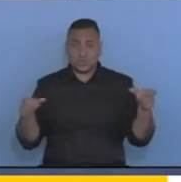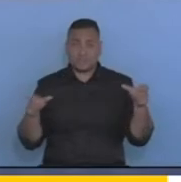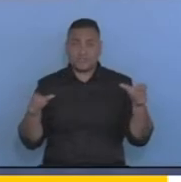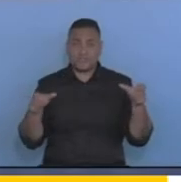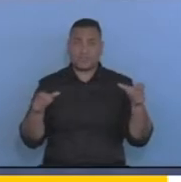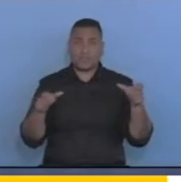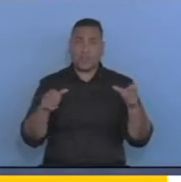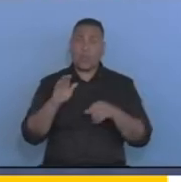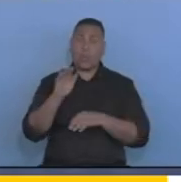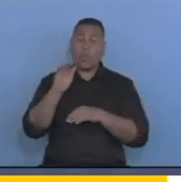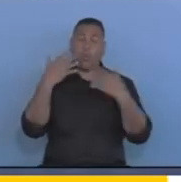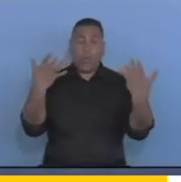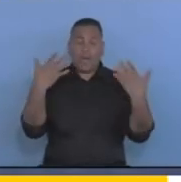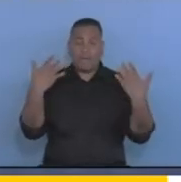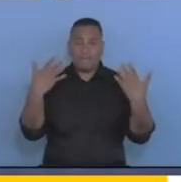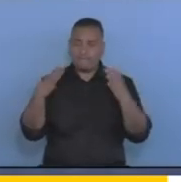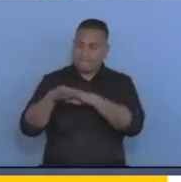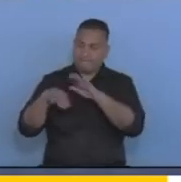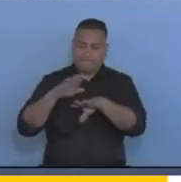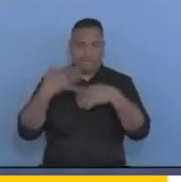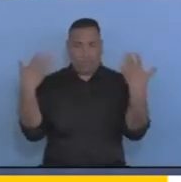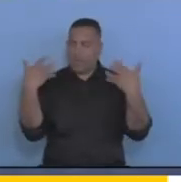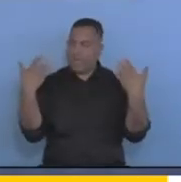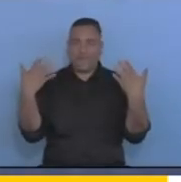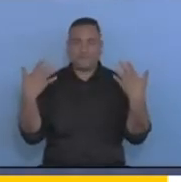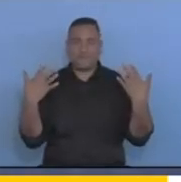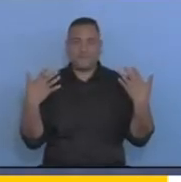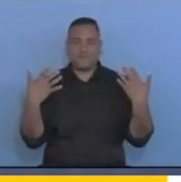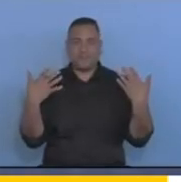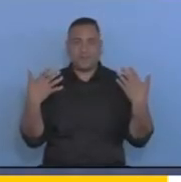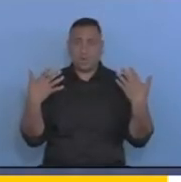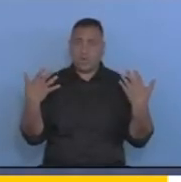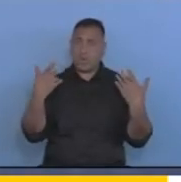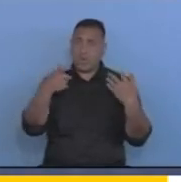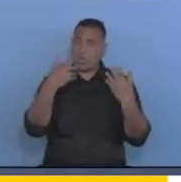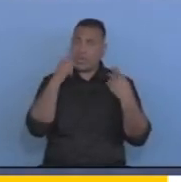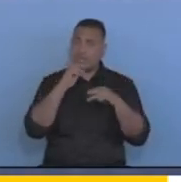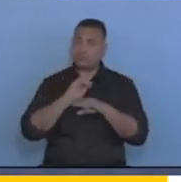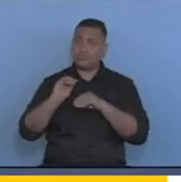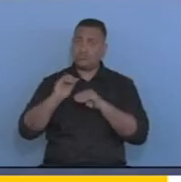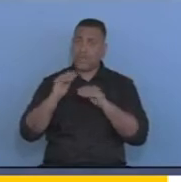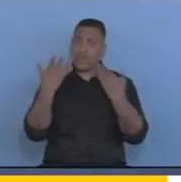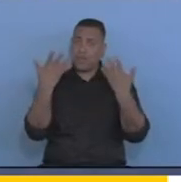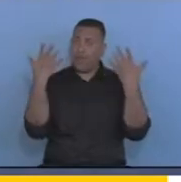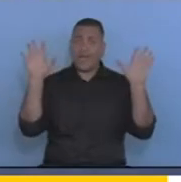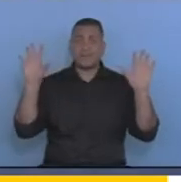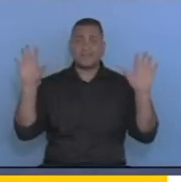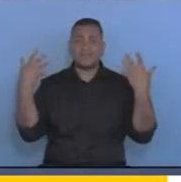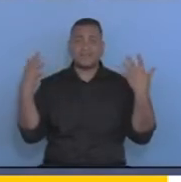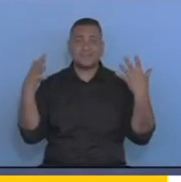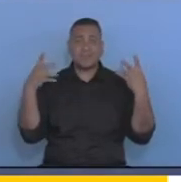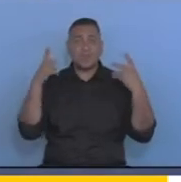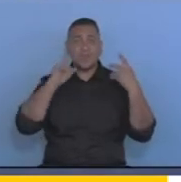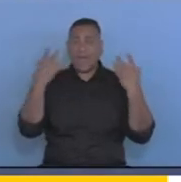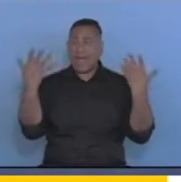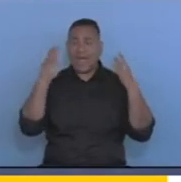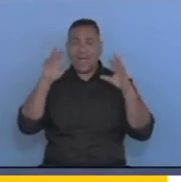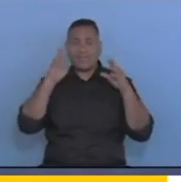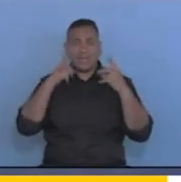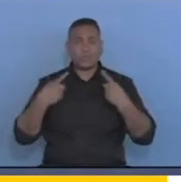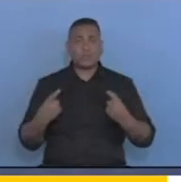trade. You need to train your hands in order to do what you need to do as an